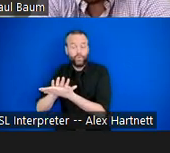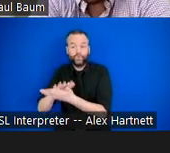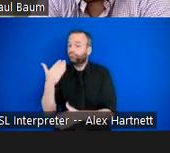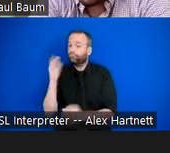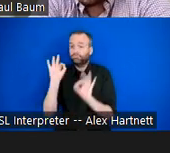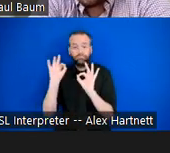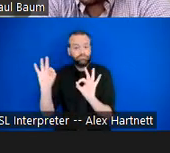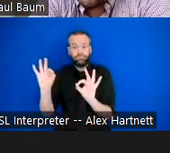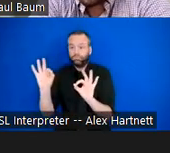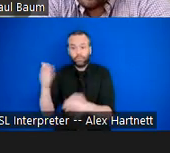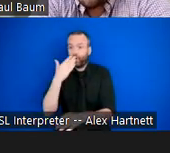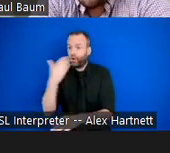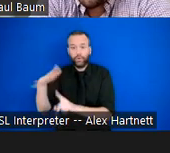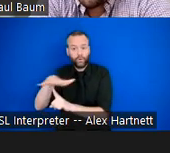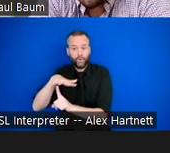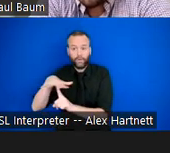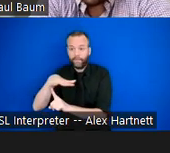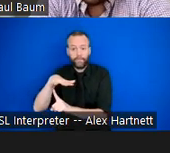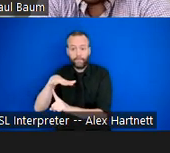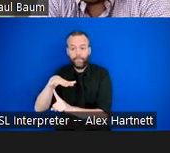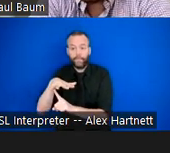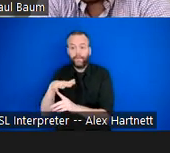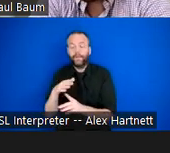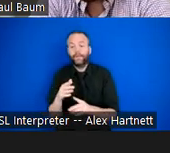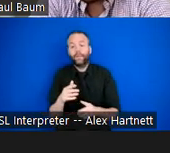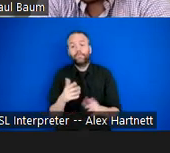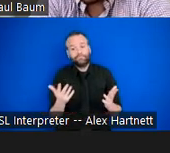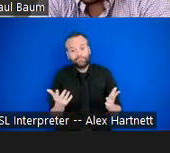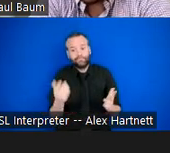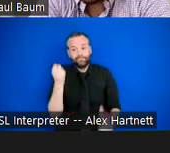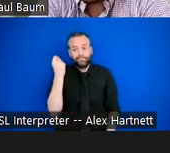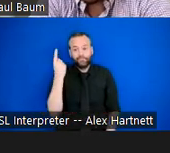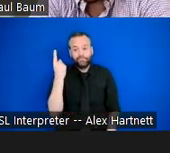supporting LGBTQ plus youth. There was